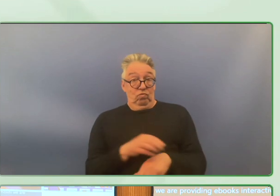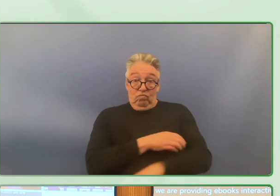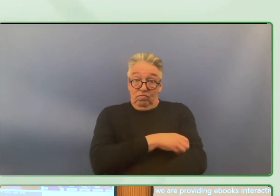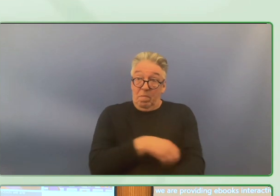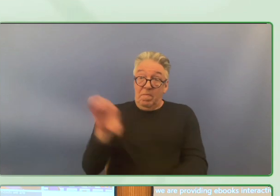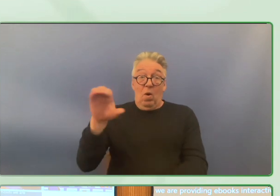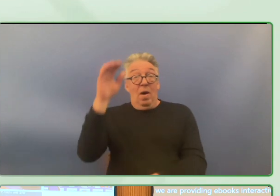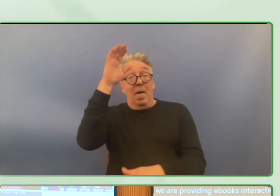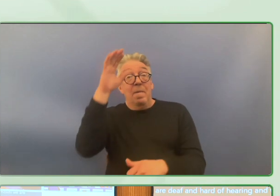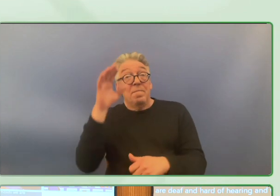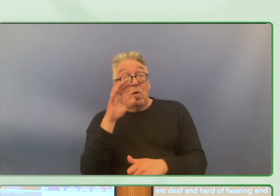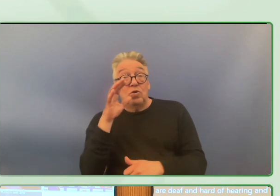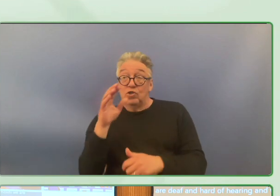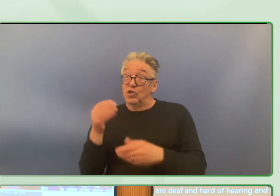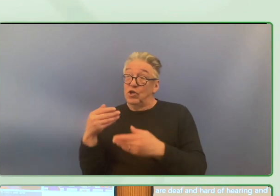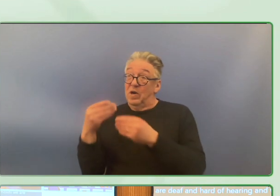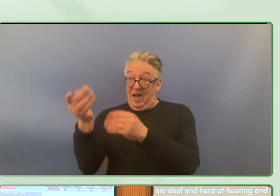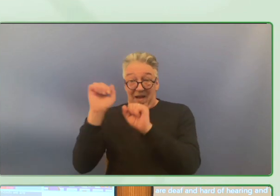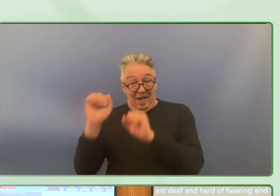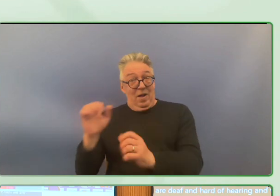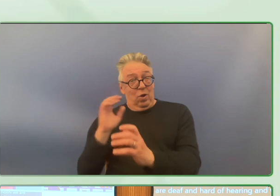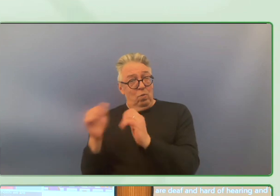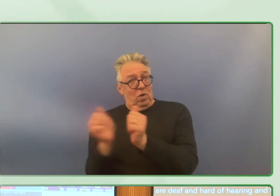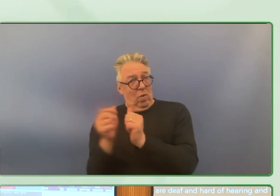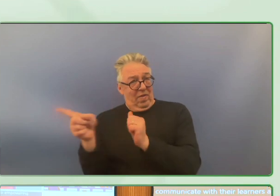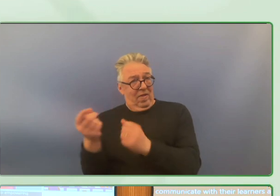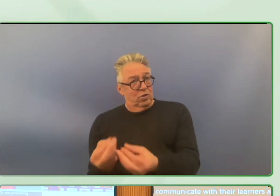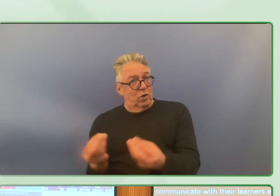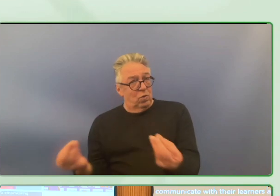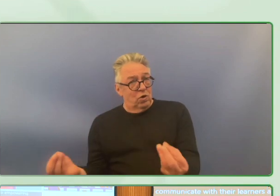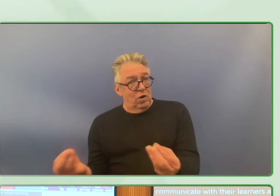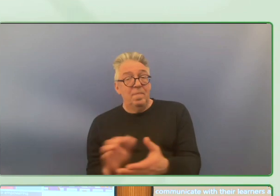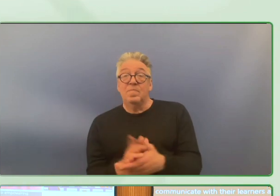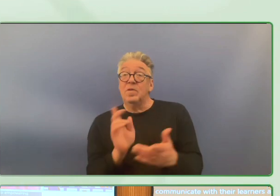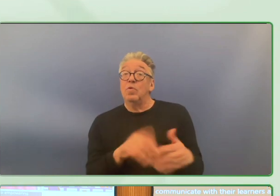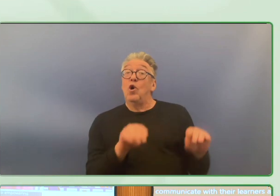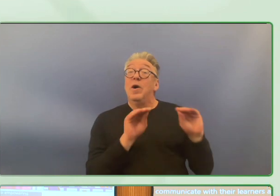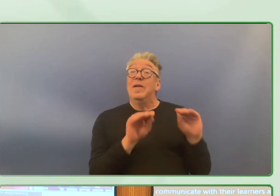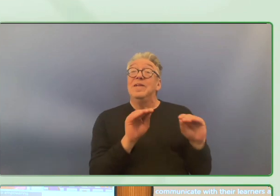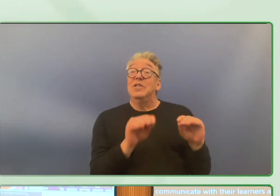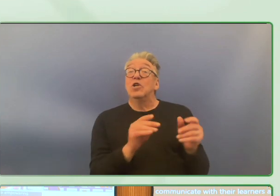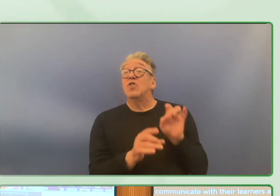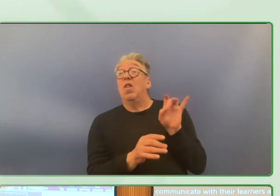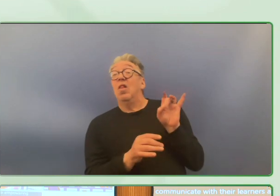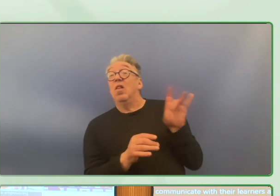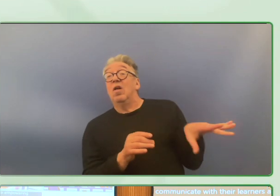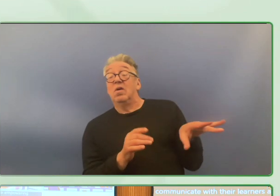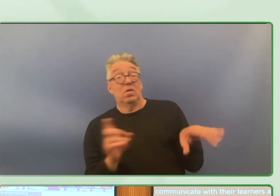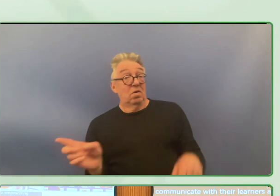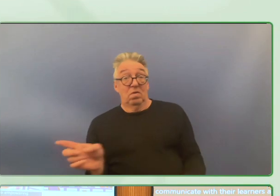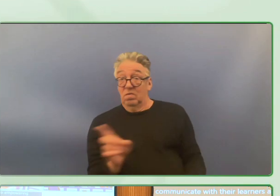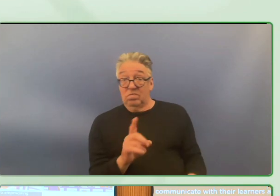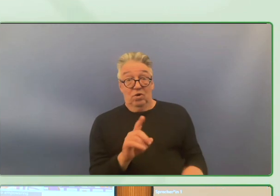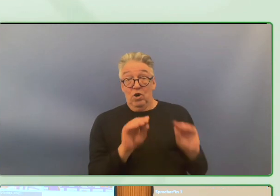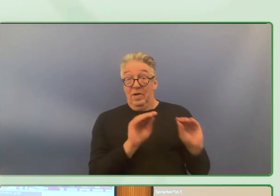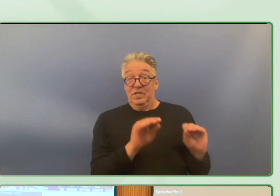to communicate with the learners. And also, the teachers are not left behind as they use these tools in class to be